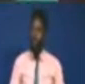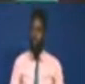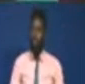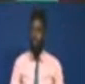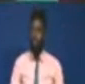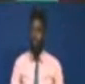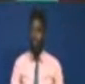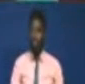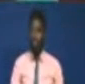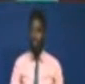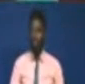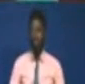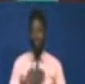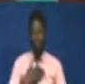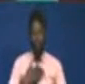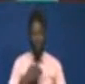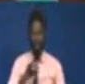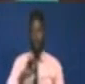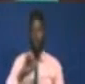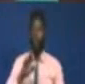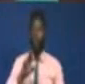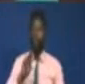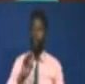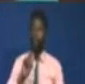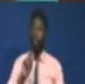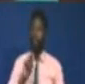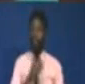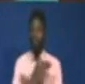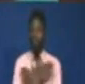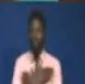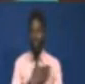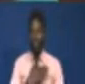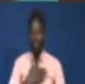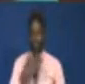Honorable Junet, my friend in Parliament,